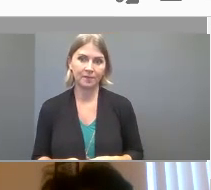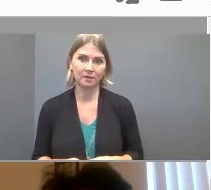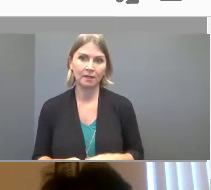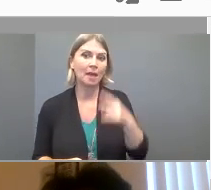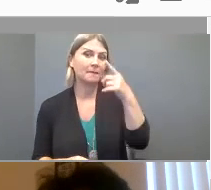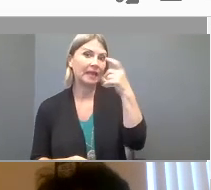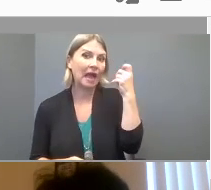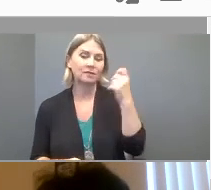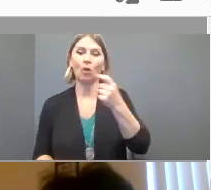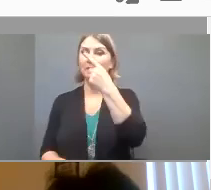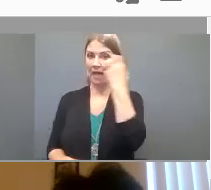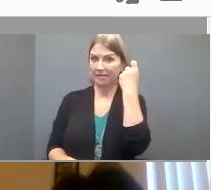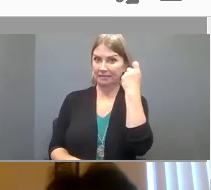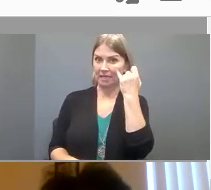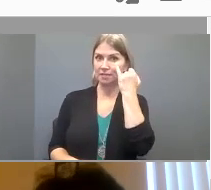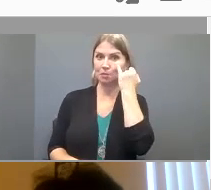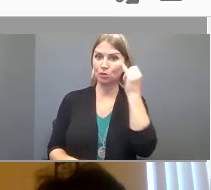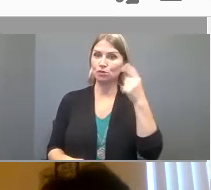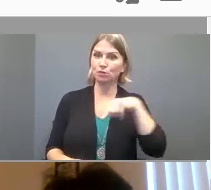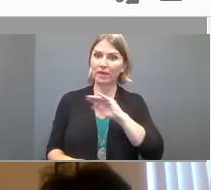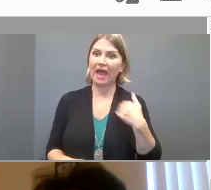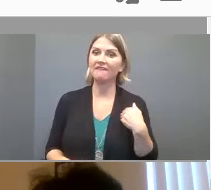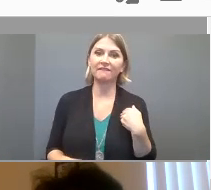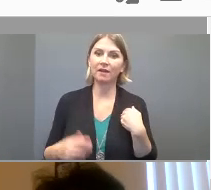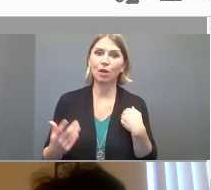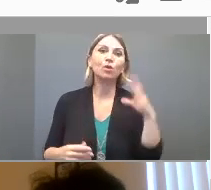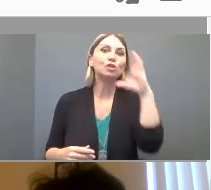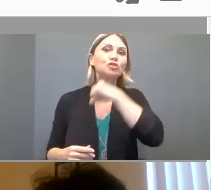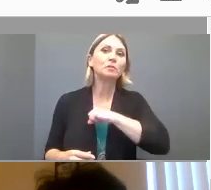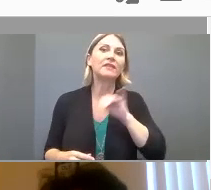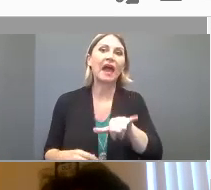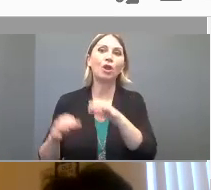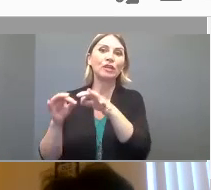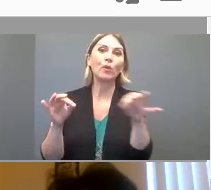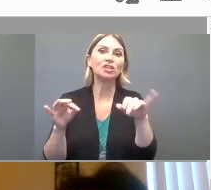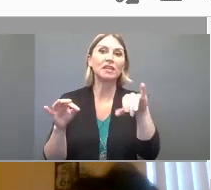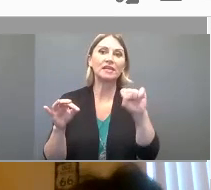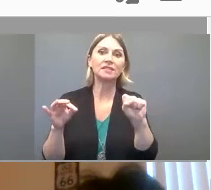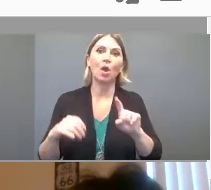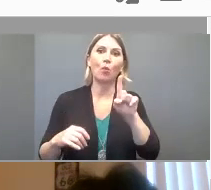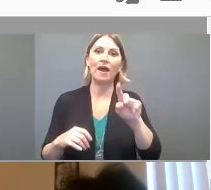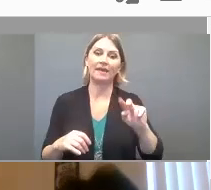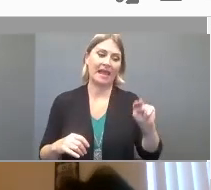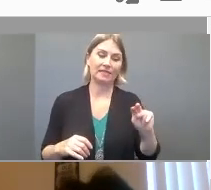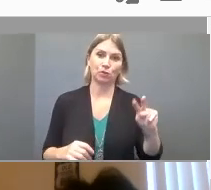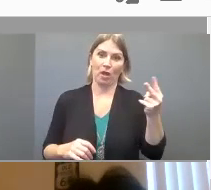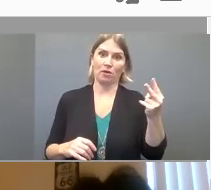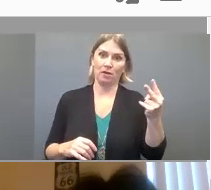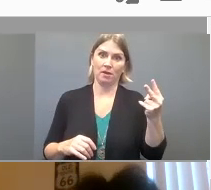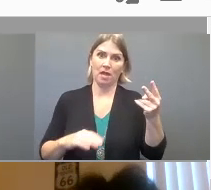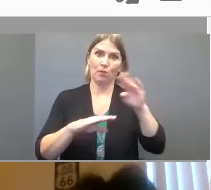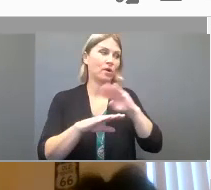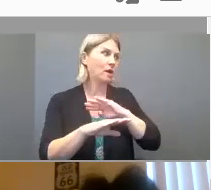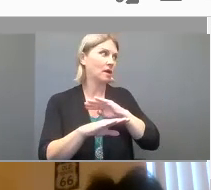Because let's take 1 n squared, right? So you're assuming that our equation is 1 n squared that we are trying to bound it with.